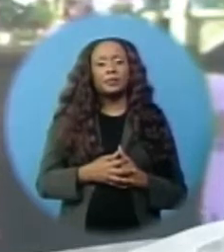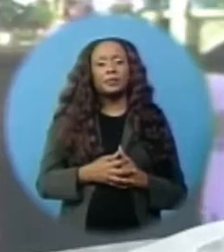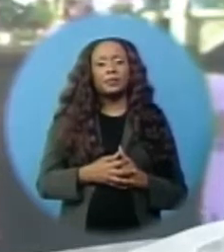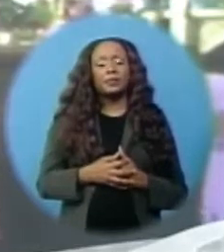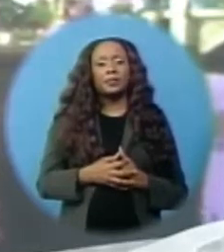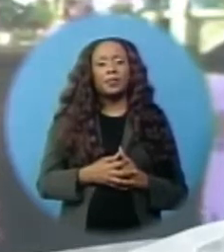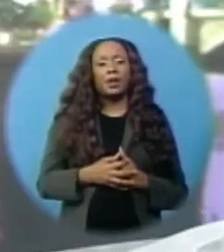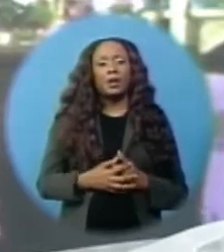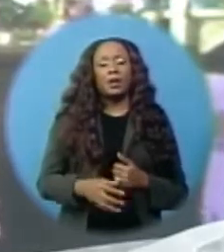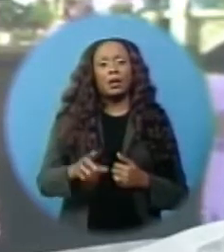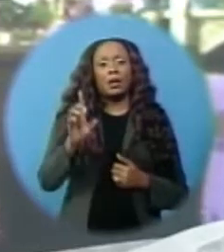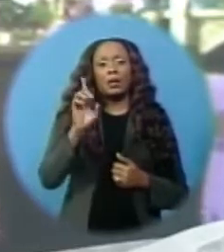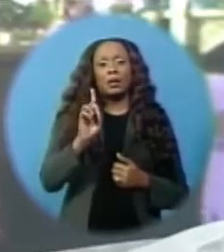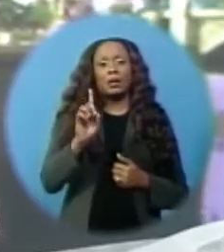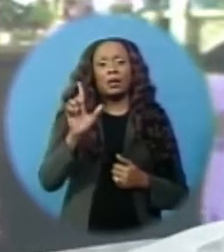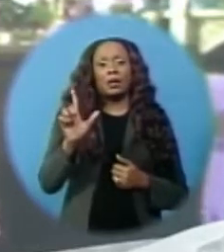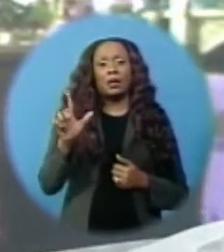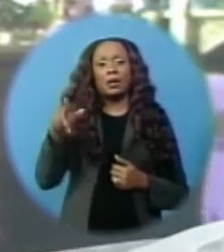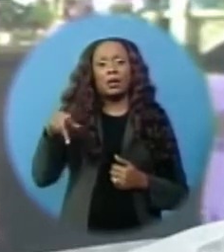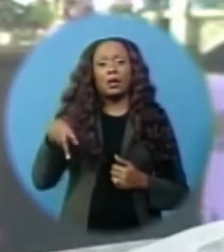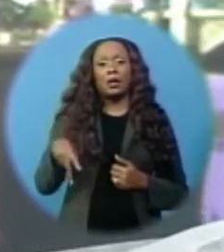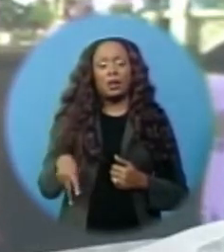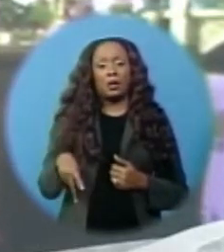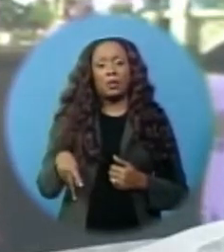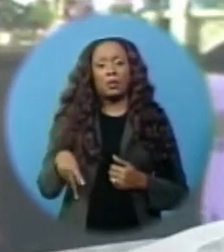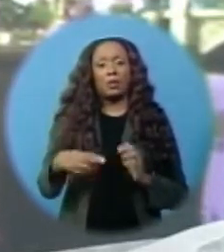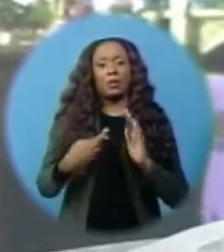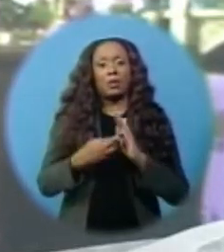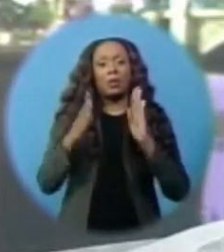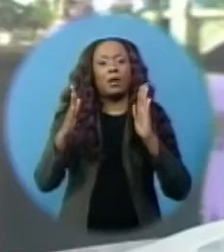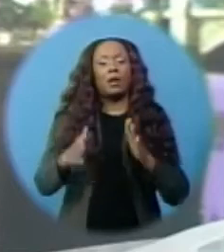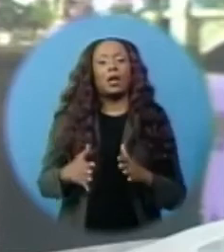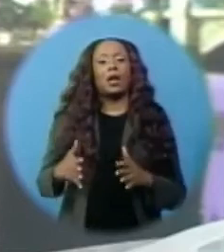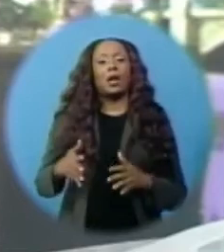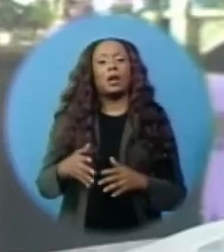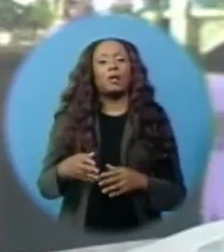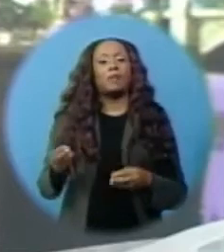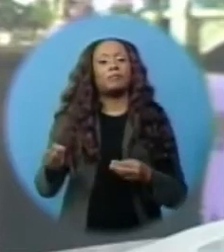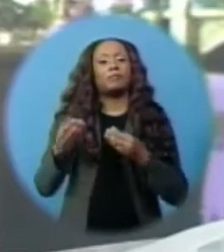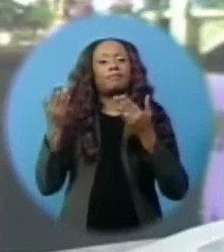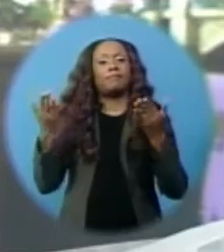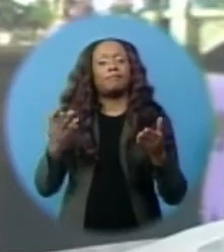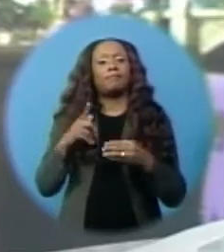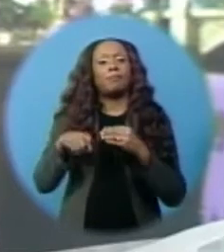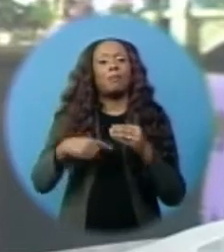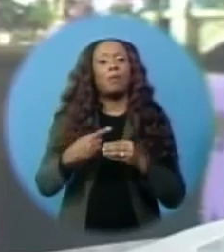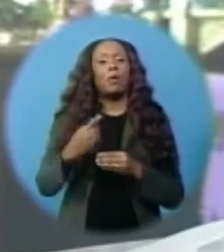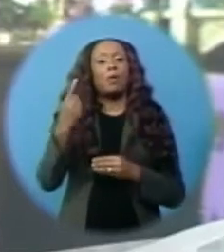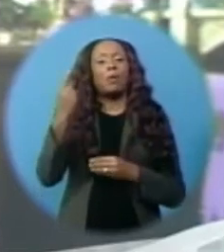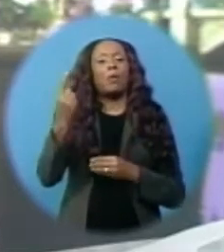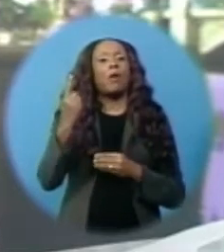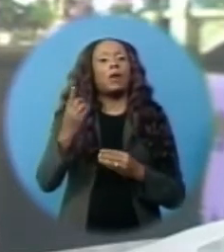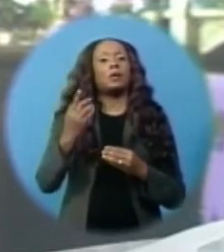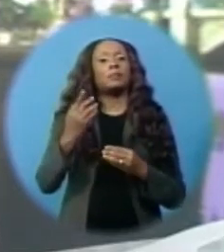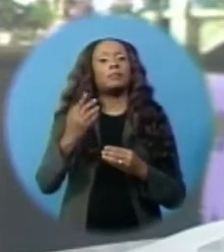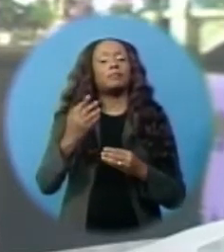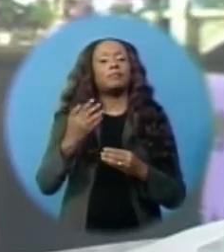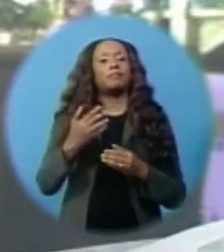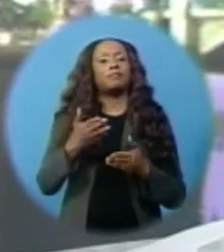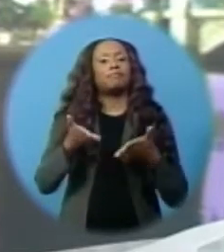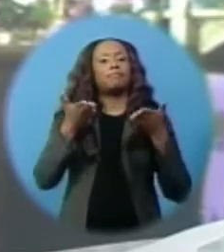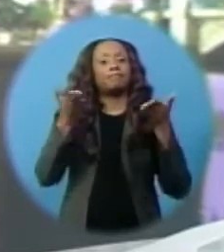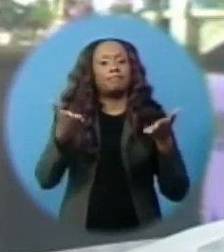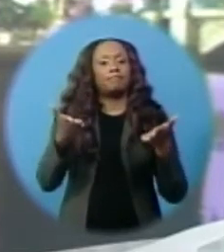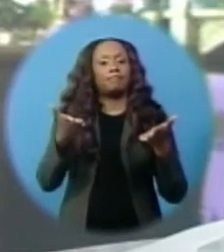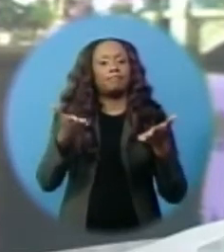The Democratic Labour Party's General Secretary has given an update on one of the resolutions of the DLP's 62nd annual